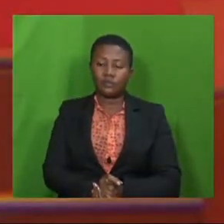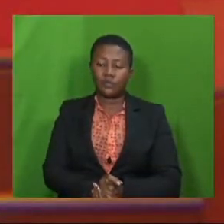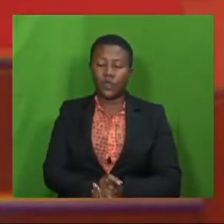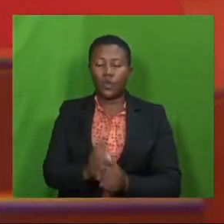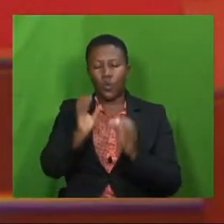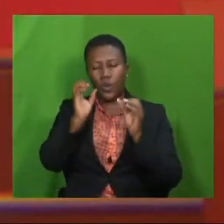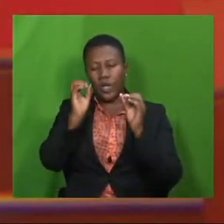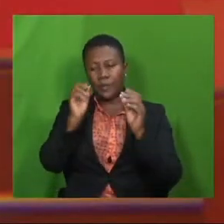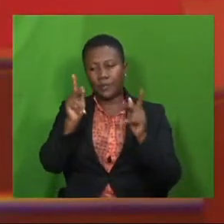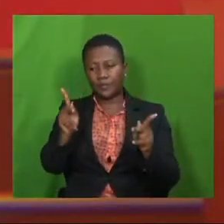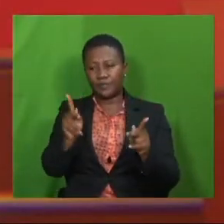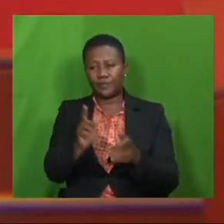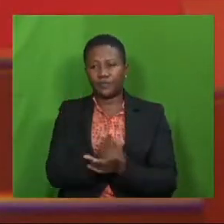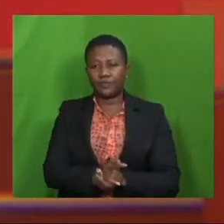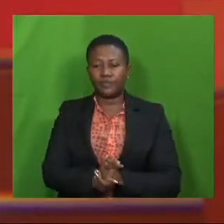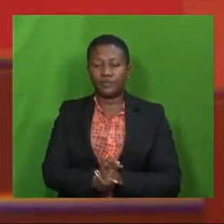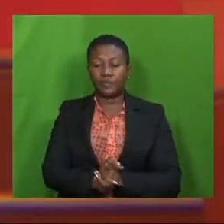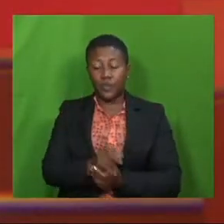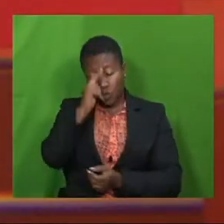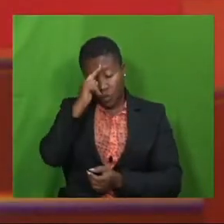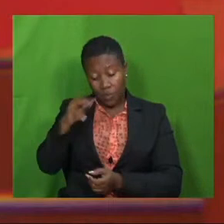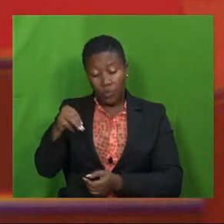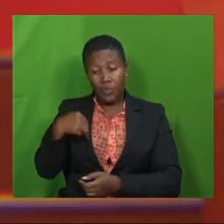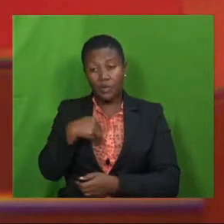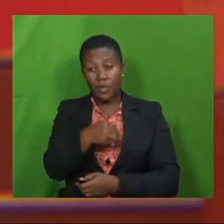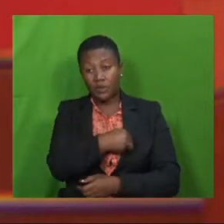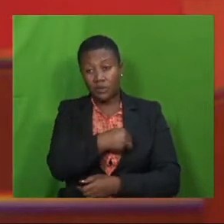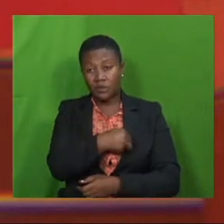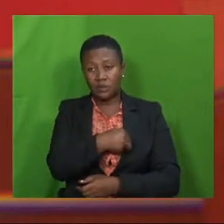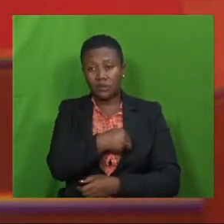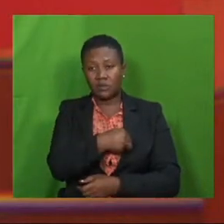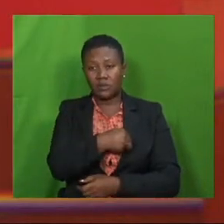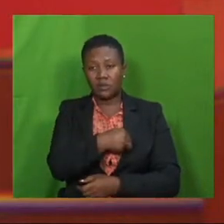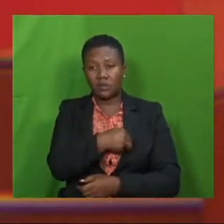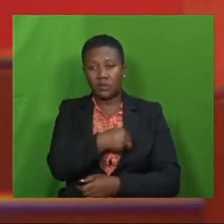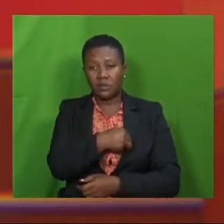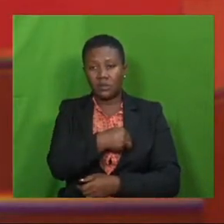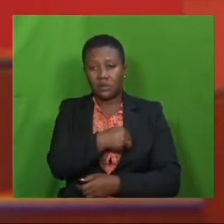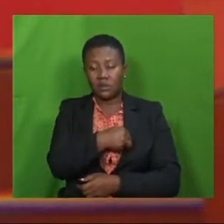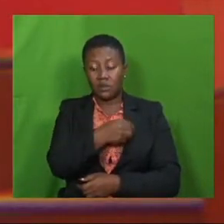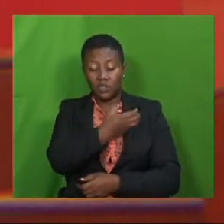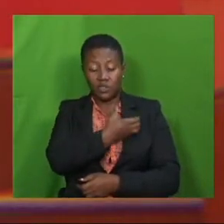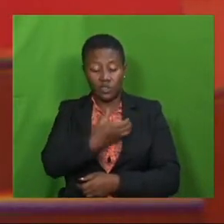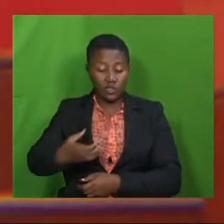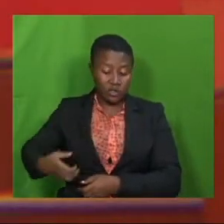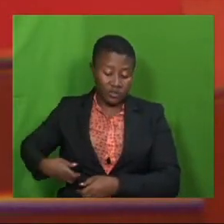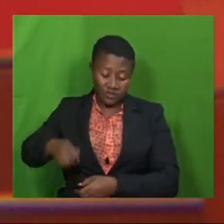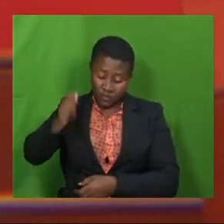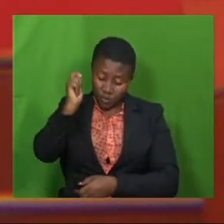Well. Honorable members, the Chief Whip,